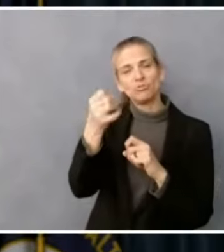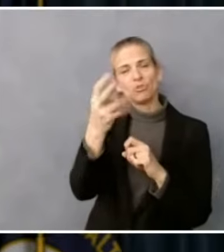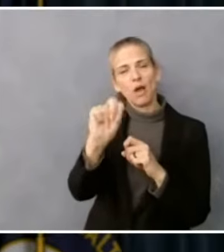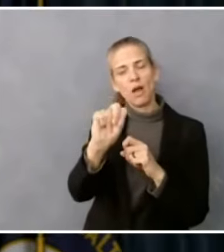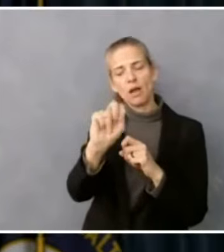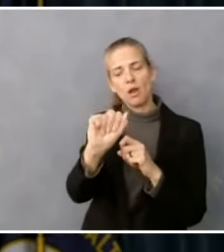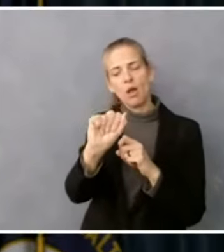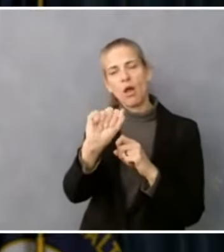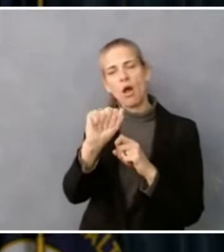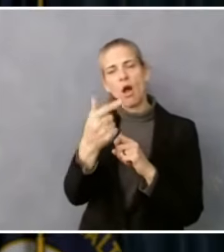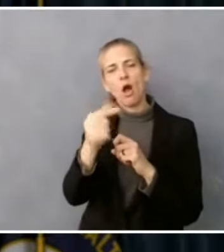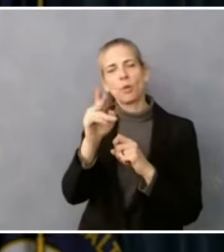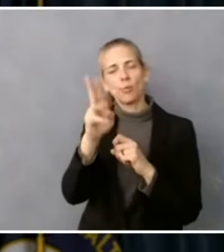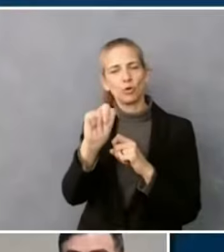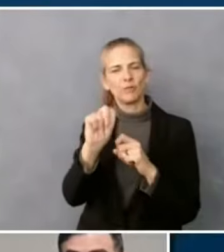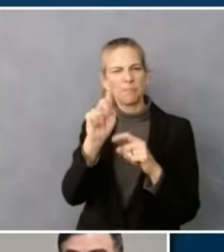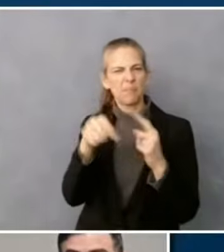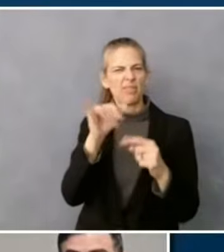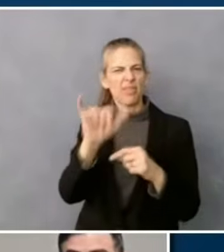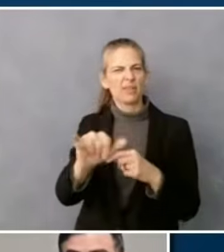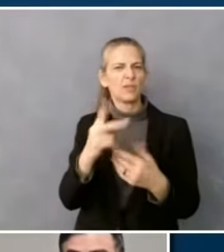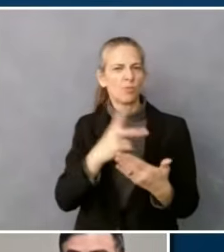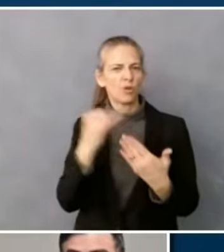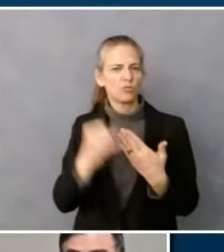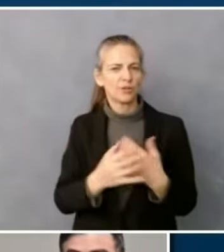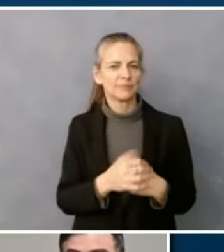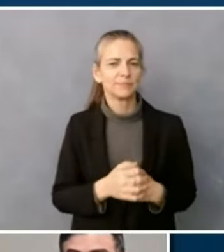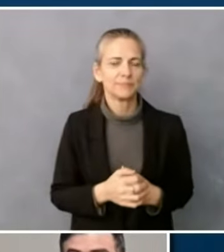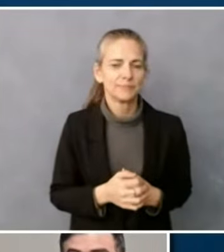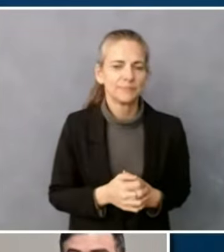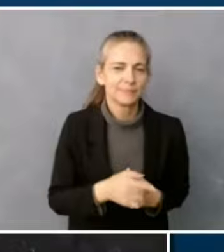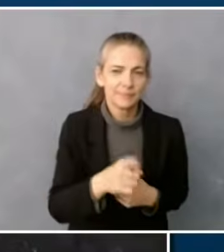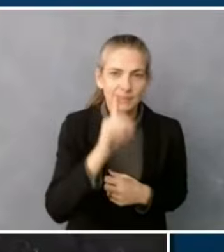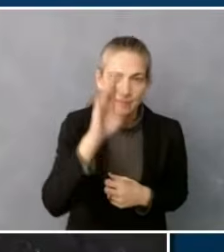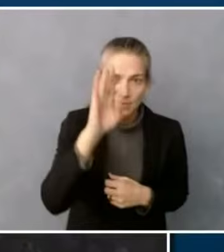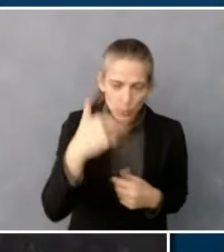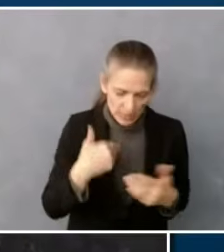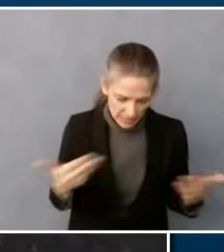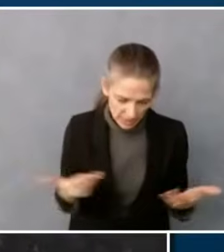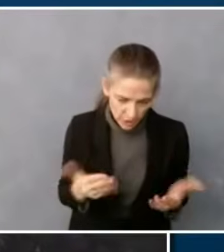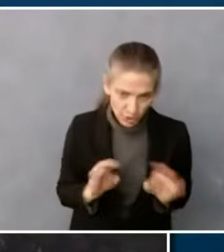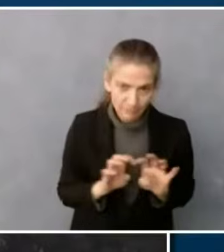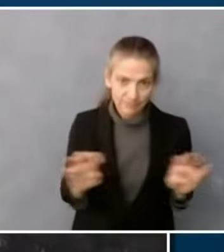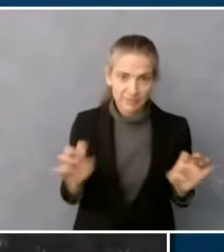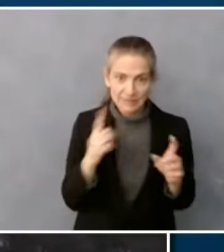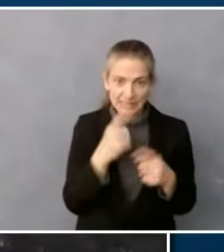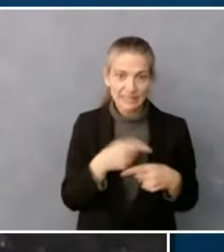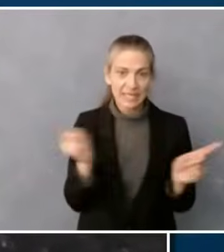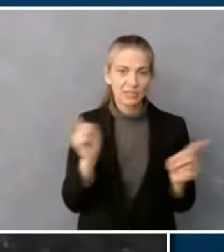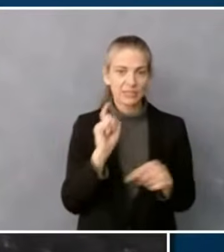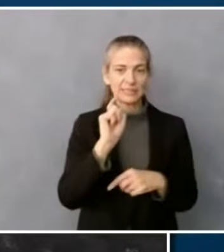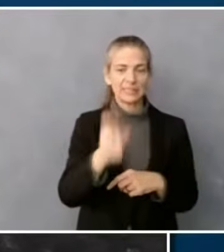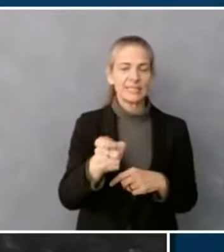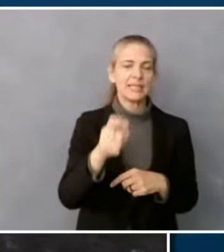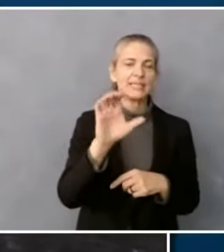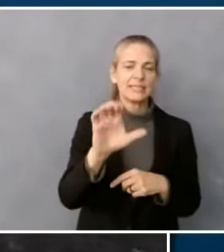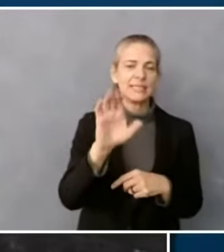this project. We're here today gathered to announce the award of a CBDG grant